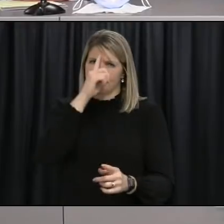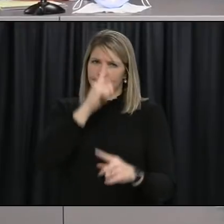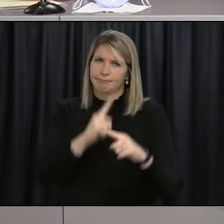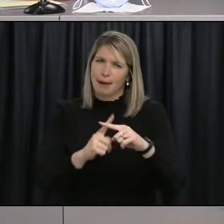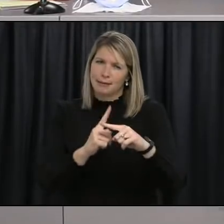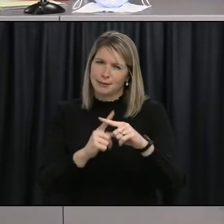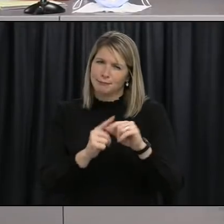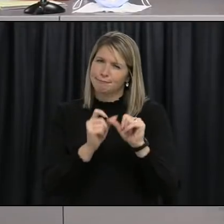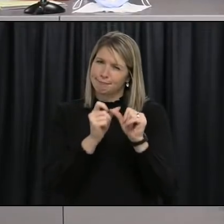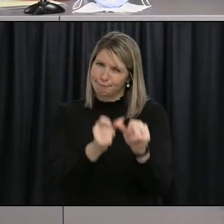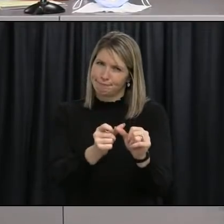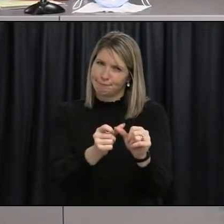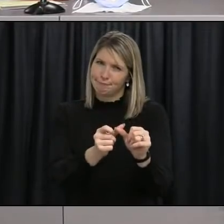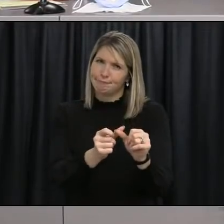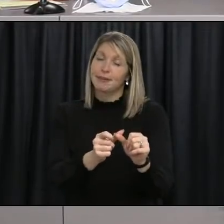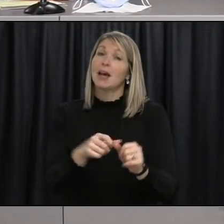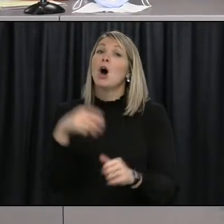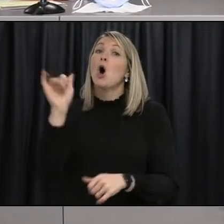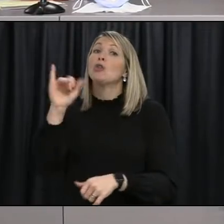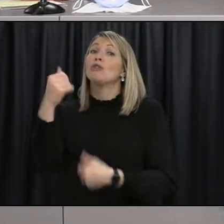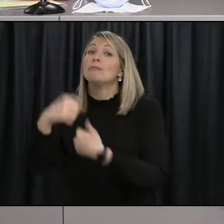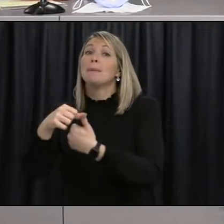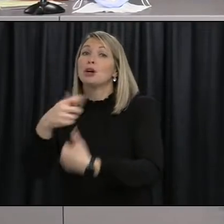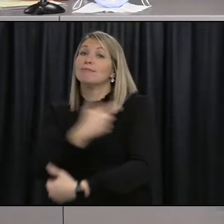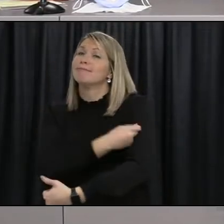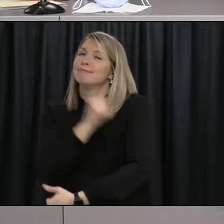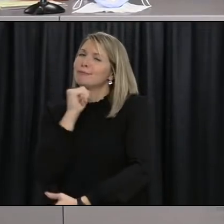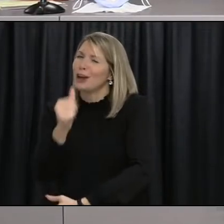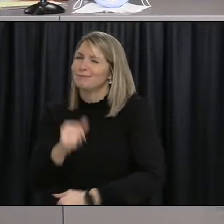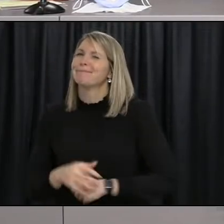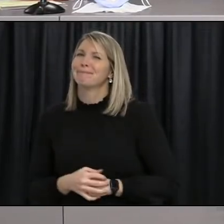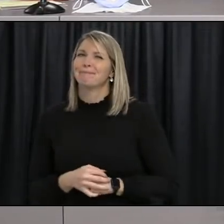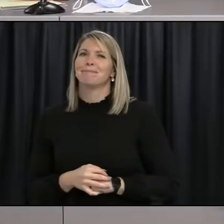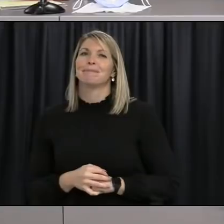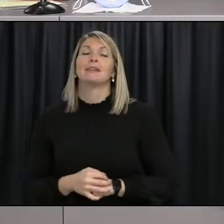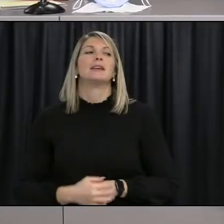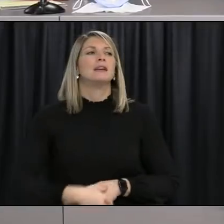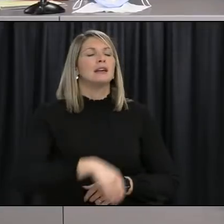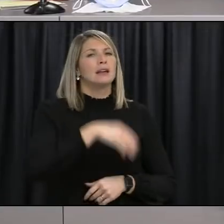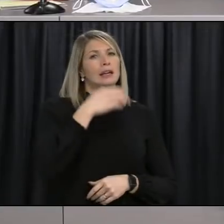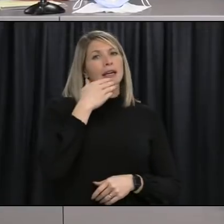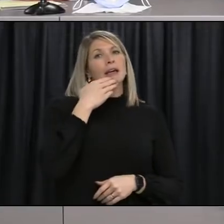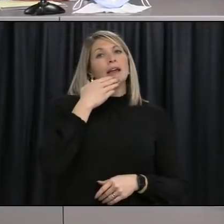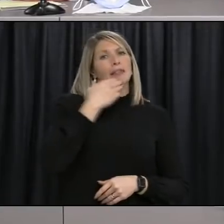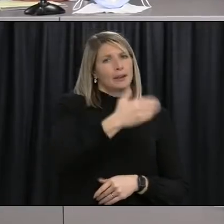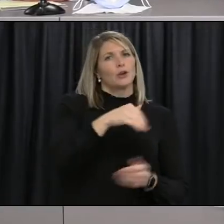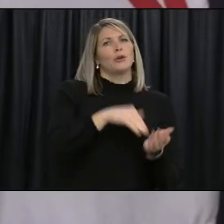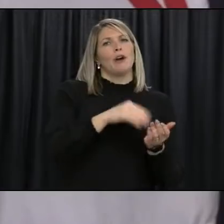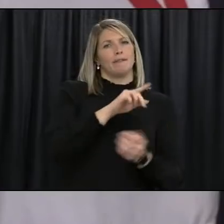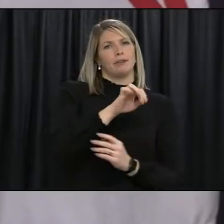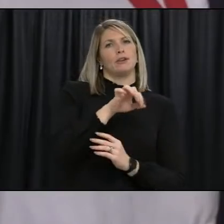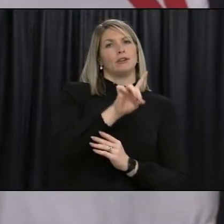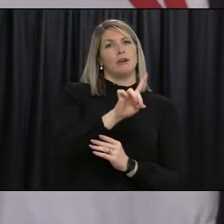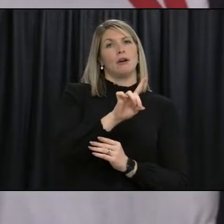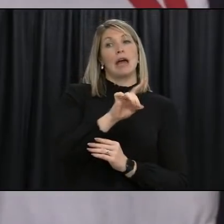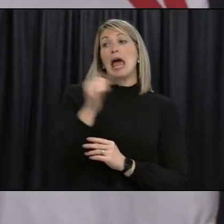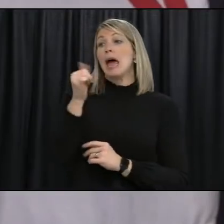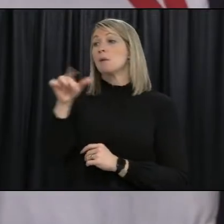Thank you, Dr. Fitzgerald. Let's keep those with COVID-19 and their loved ones in our thoughts and prayers and wish them a speedy, full